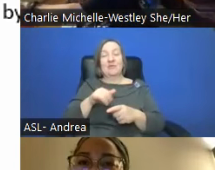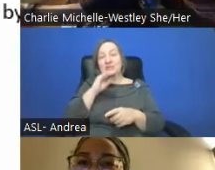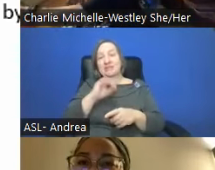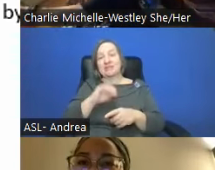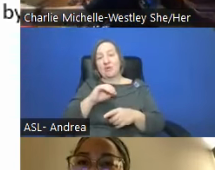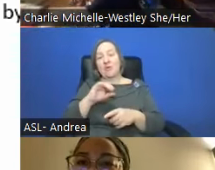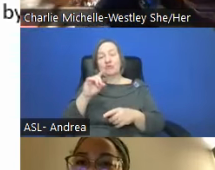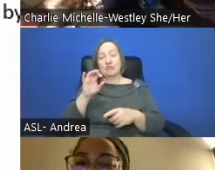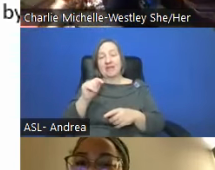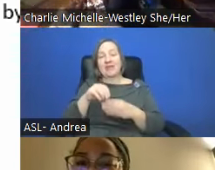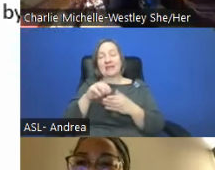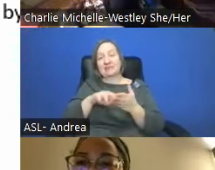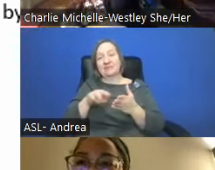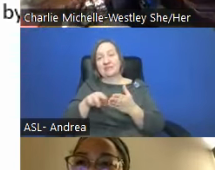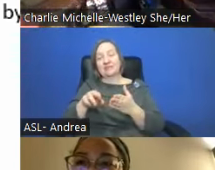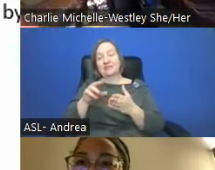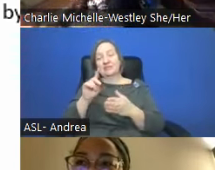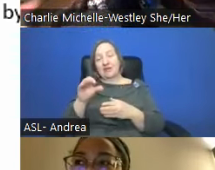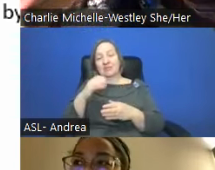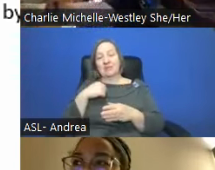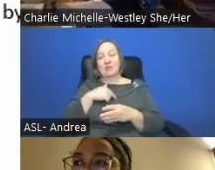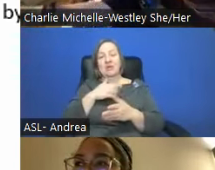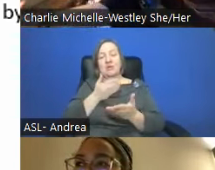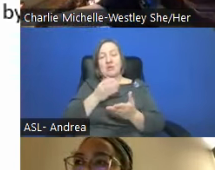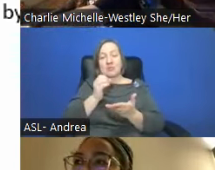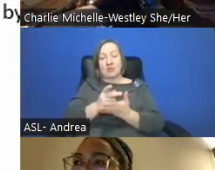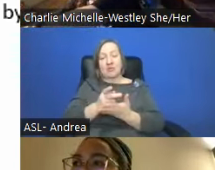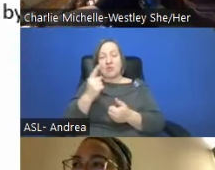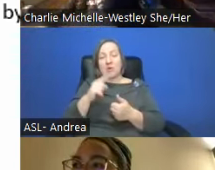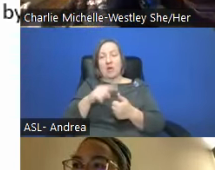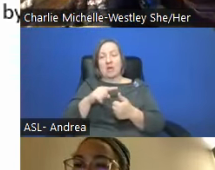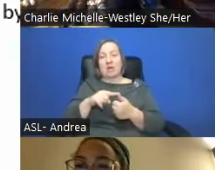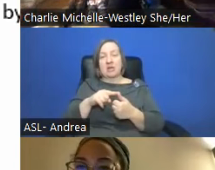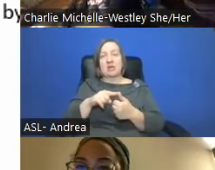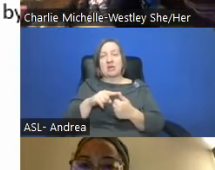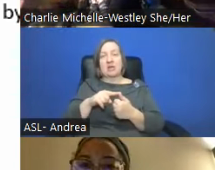and in the research document that we approved. So one of them was